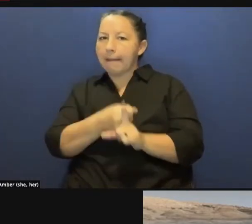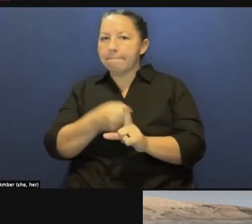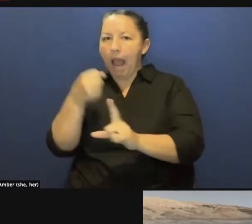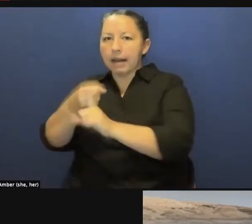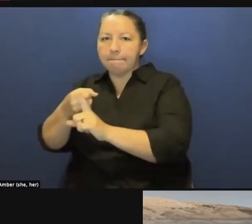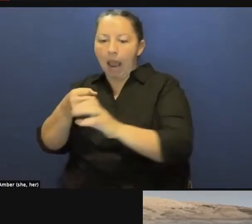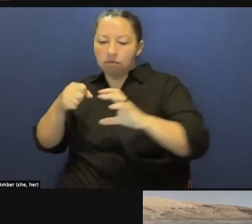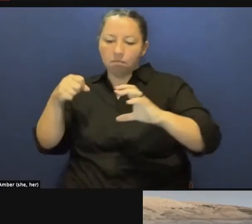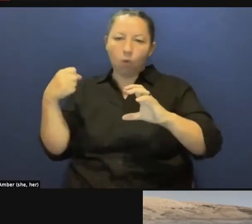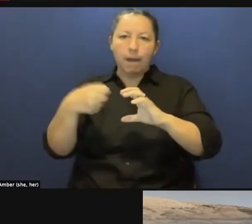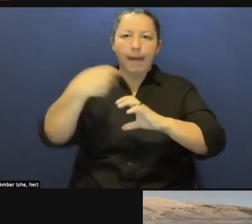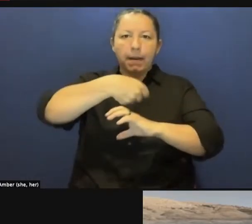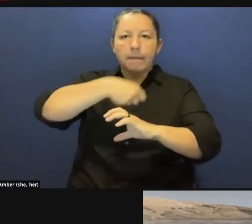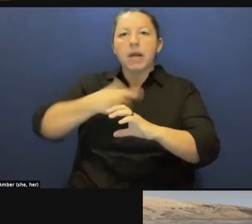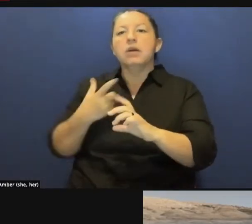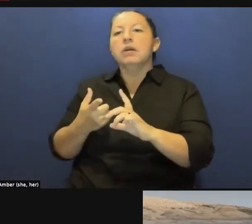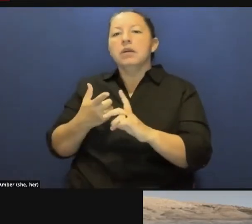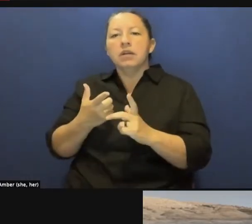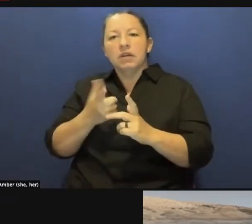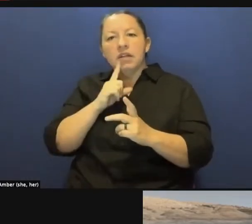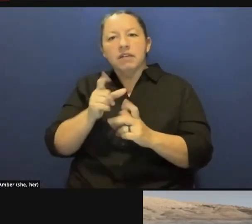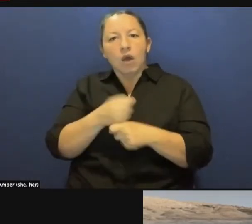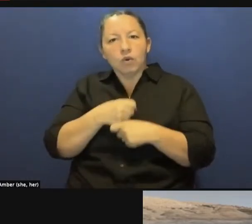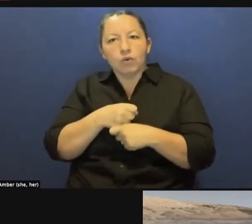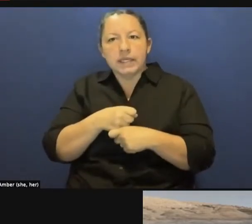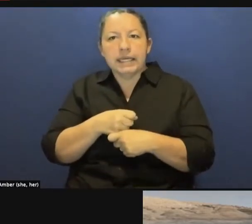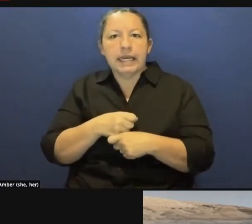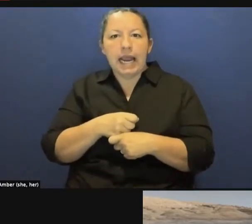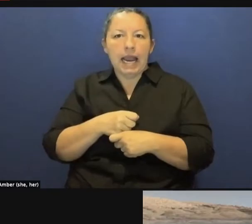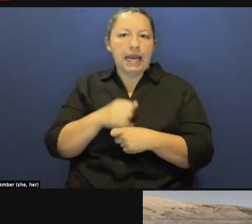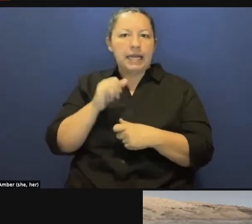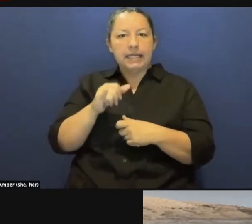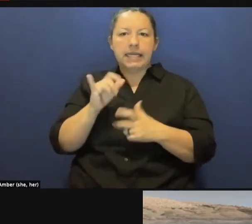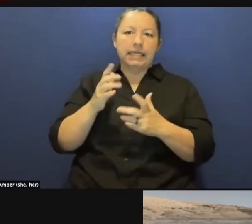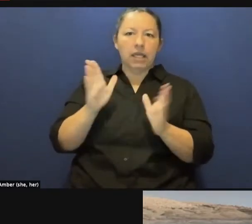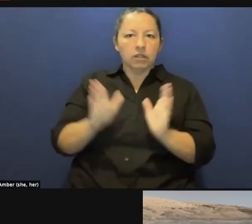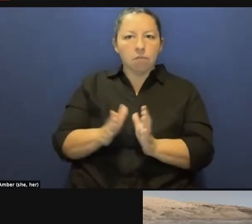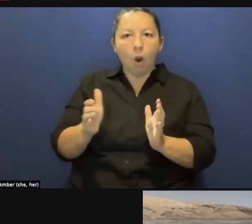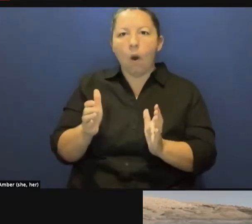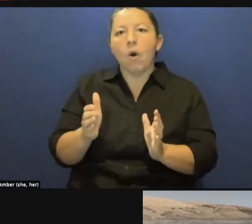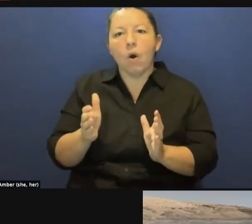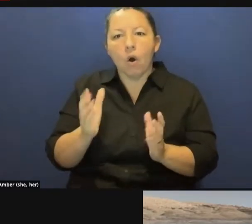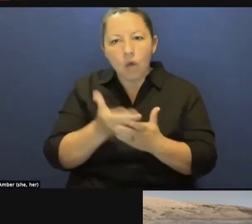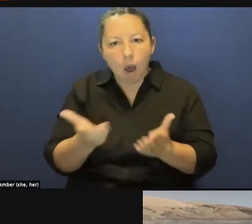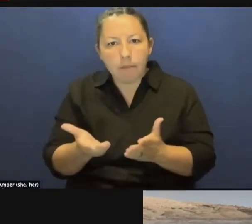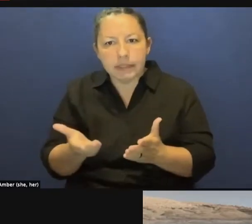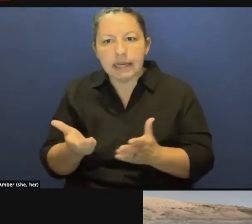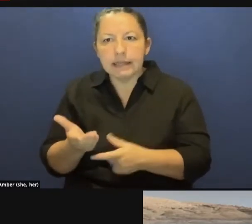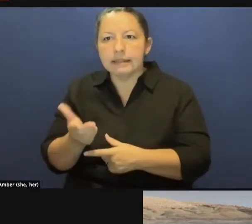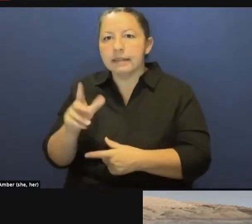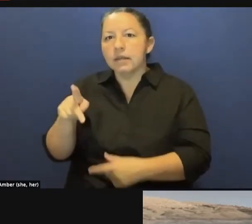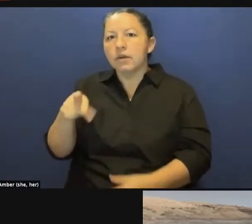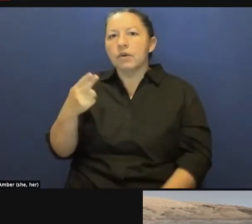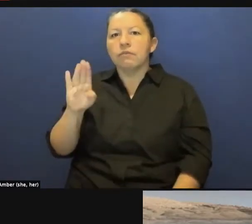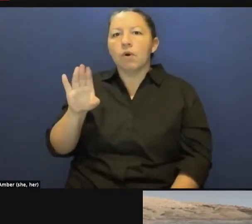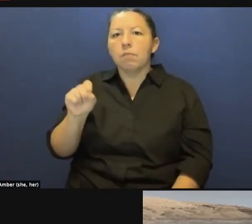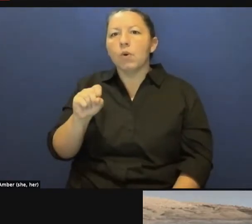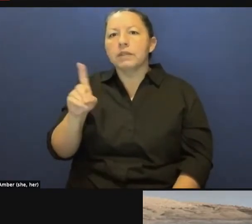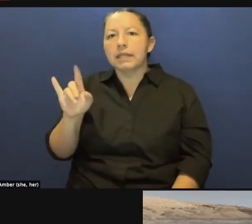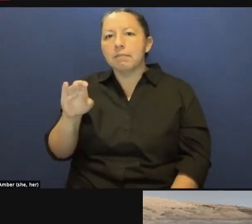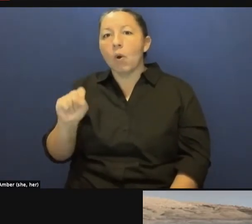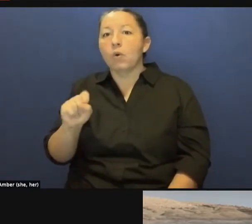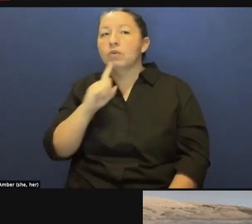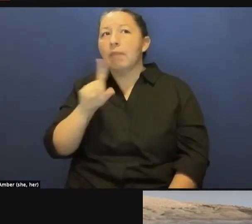that have pseudo-accreted into these small objects. Phobos and Deimos are 20 kilometers or